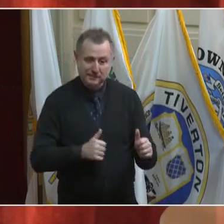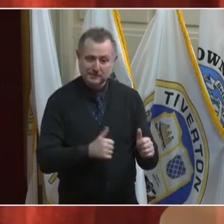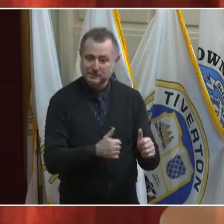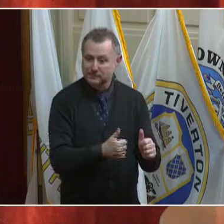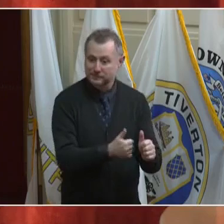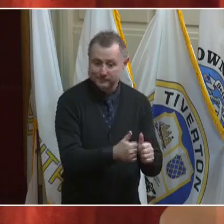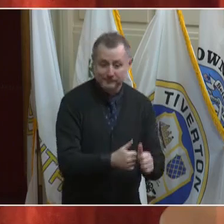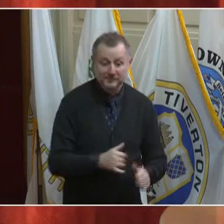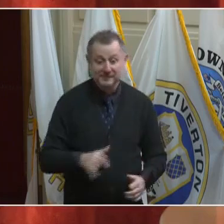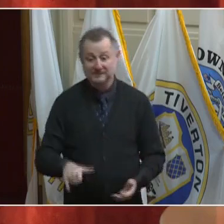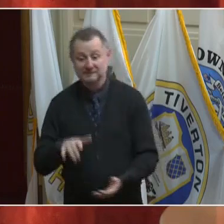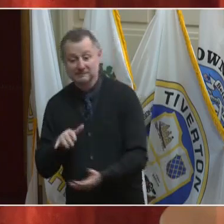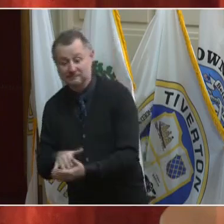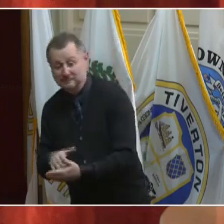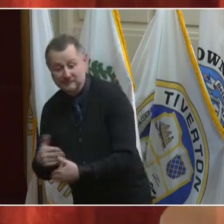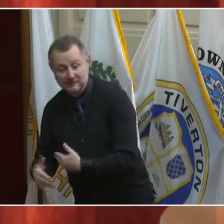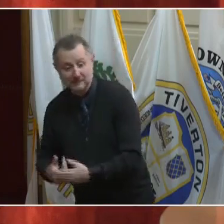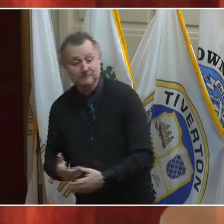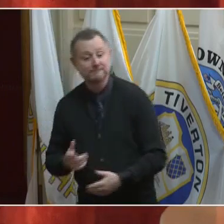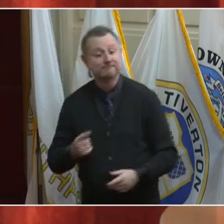Academic and mental health.